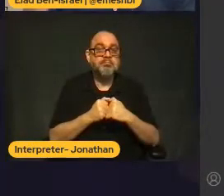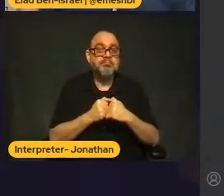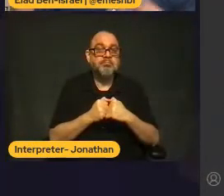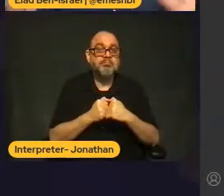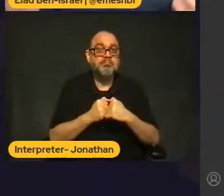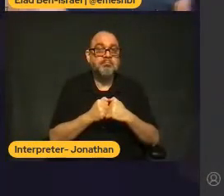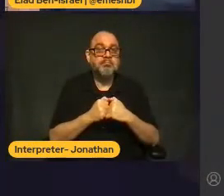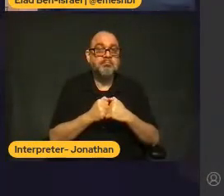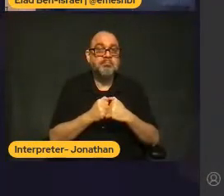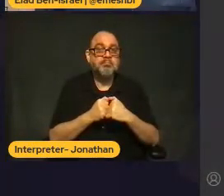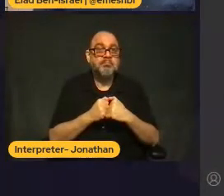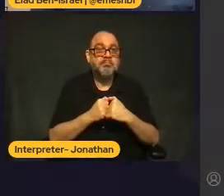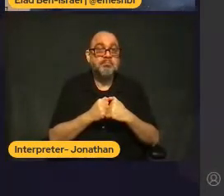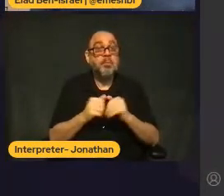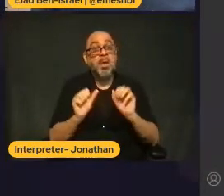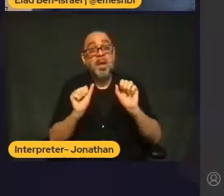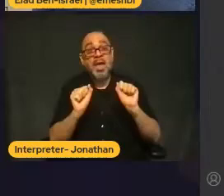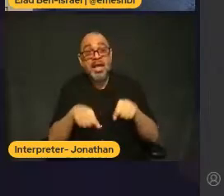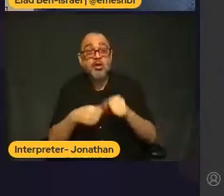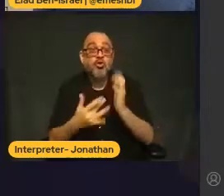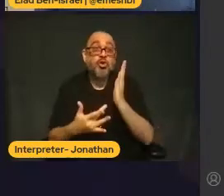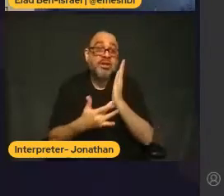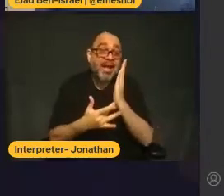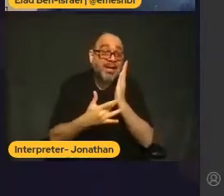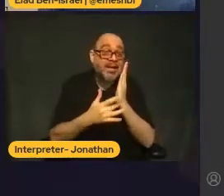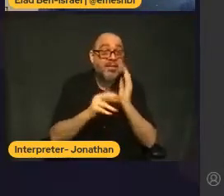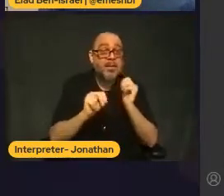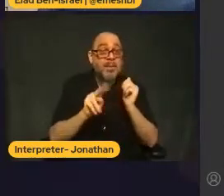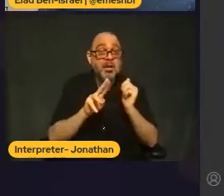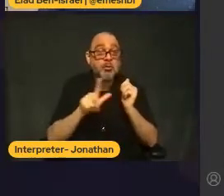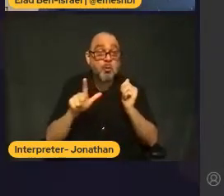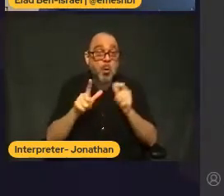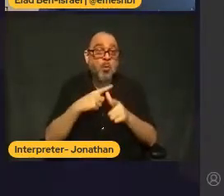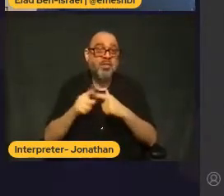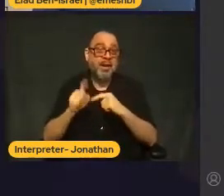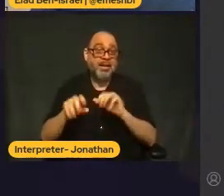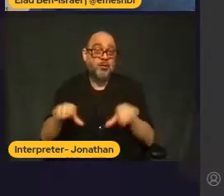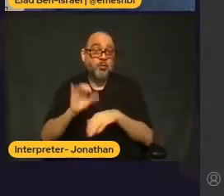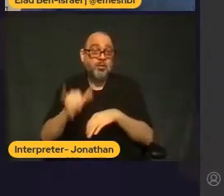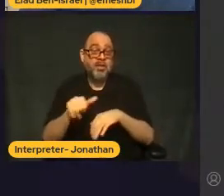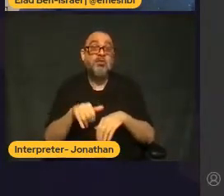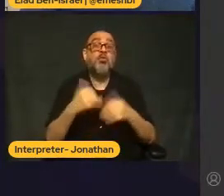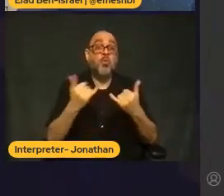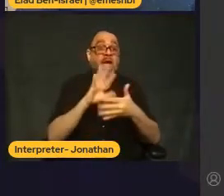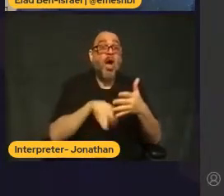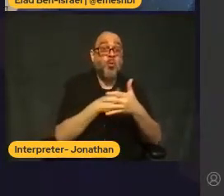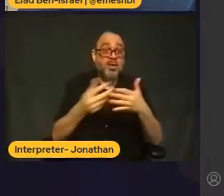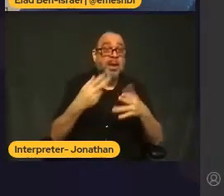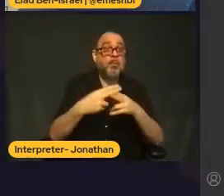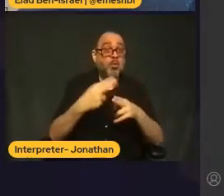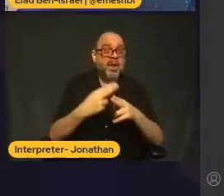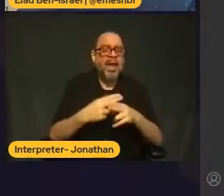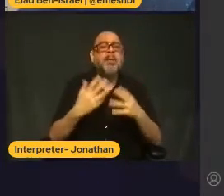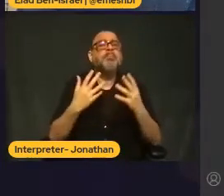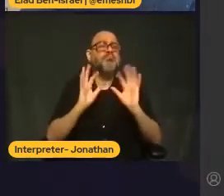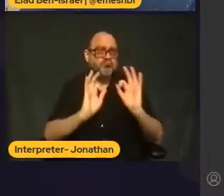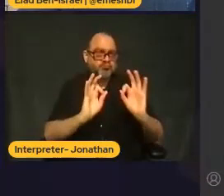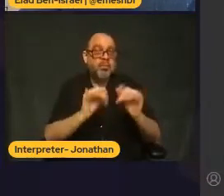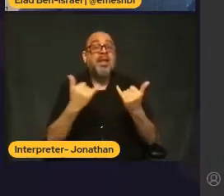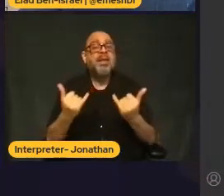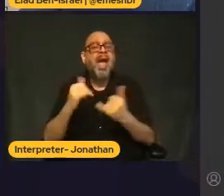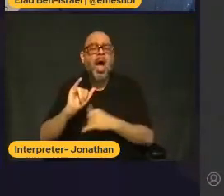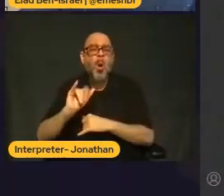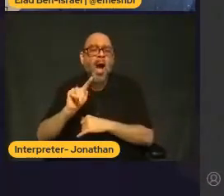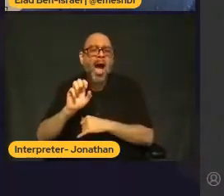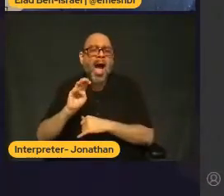since it could technically be null, I need to do this. Okay, cool. So I've got table name, and now I need the item. So the item would be